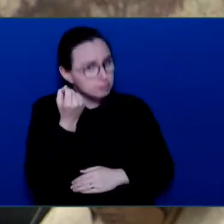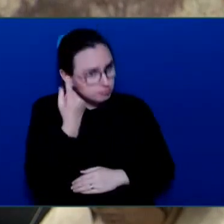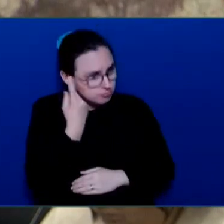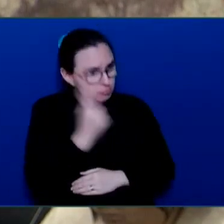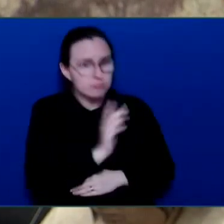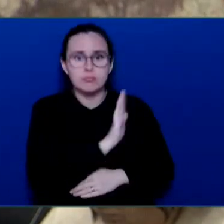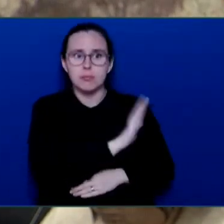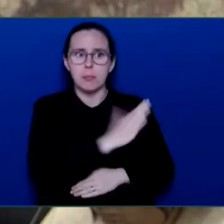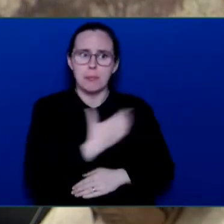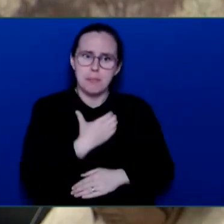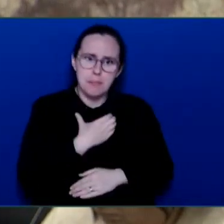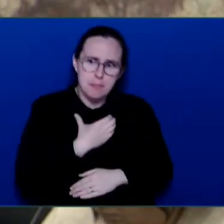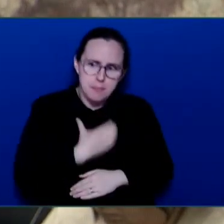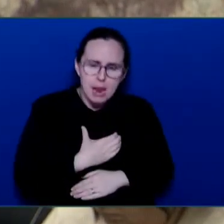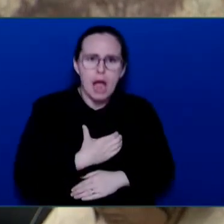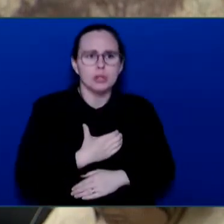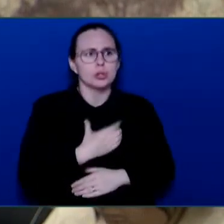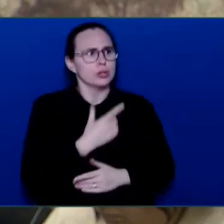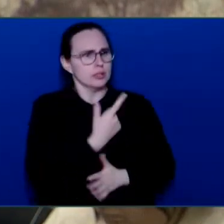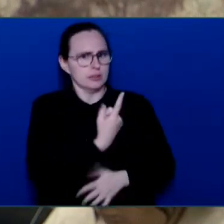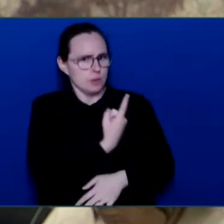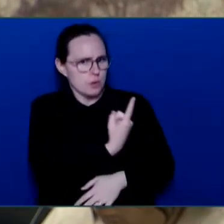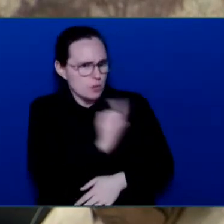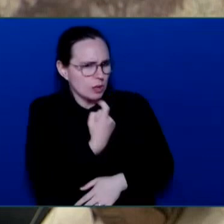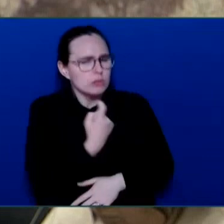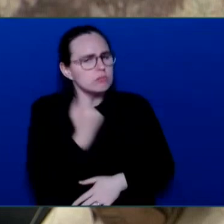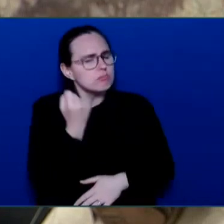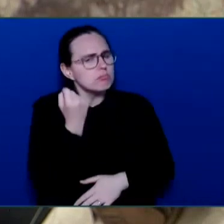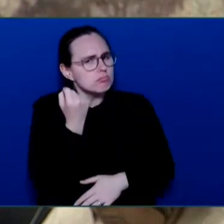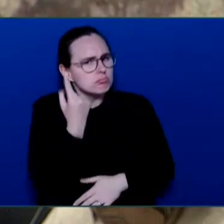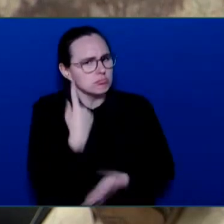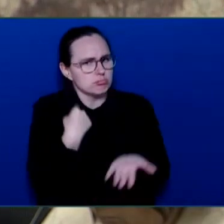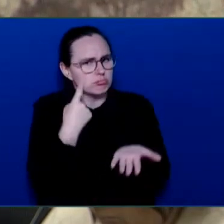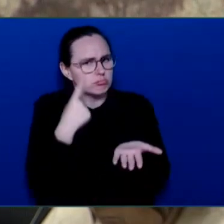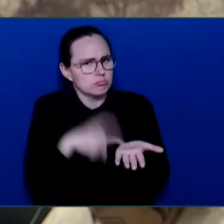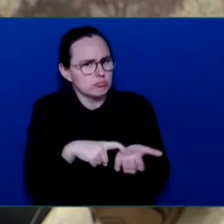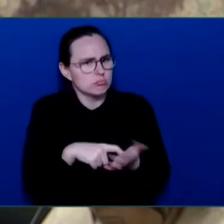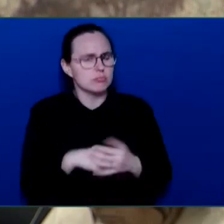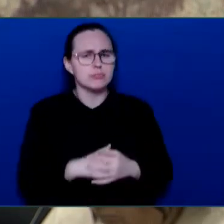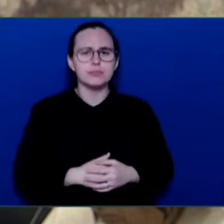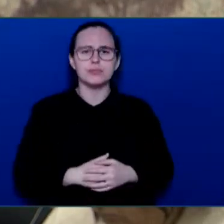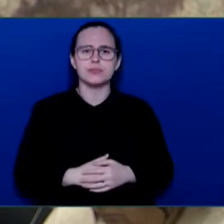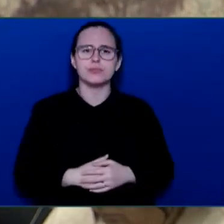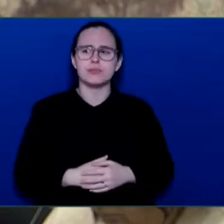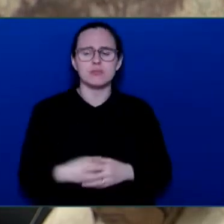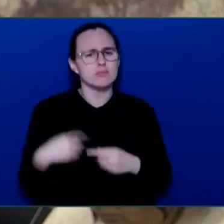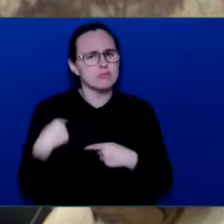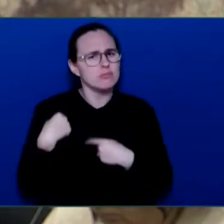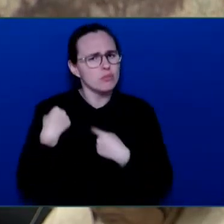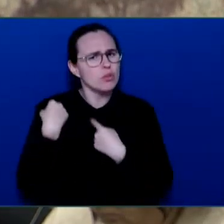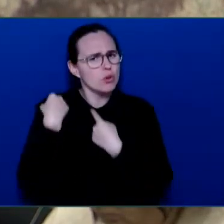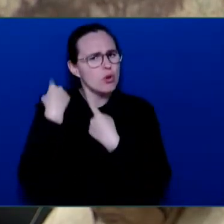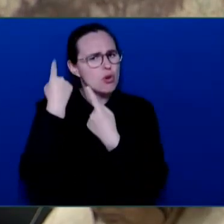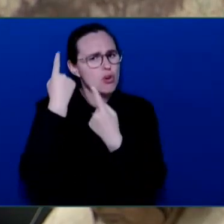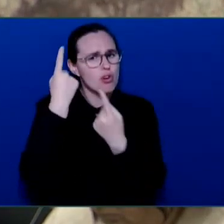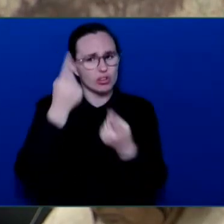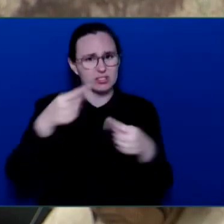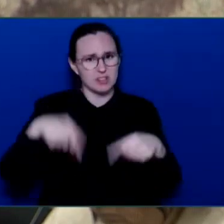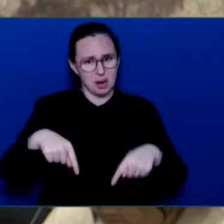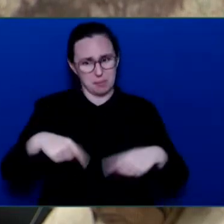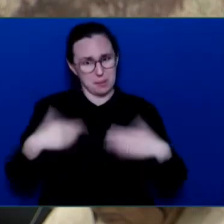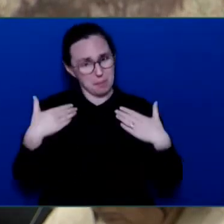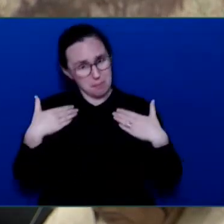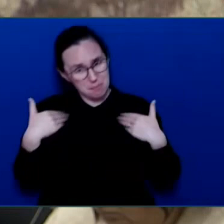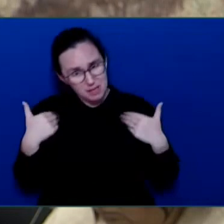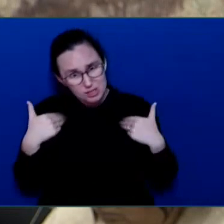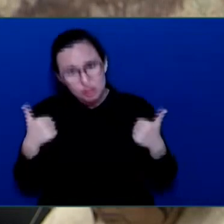that for far too long, this ministry and the colonial system of government has been over-intrusive in the lives of Indigenous